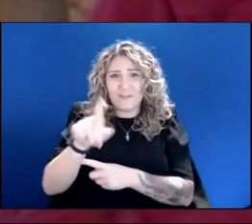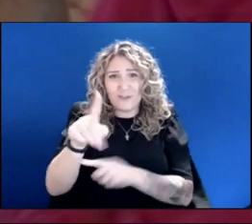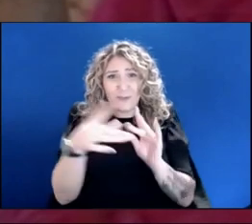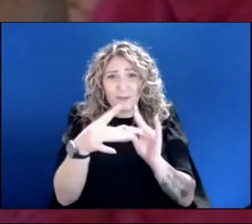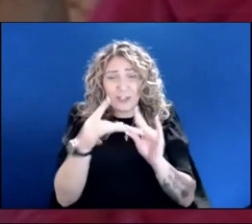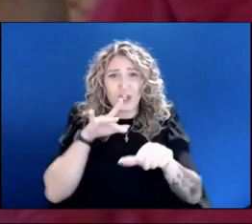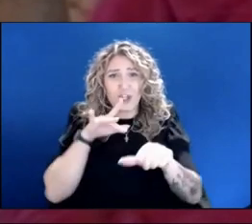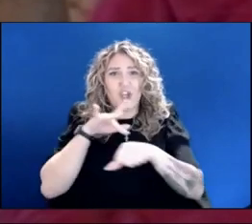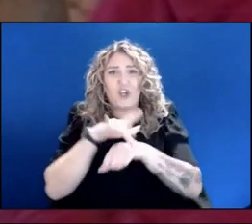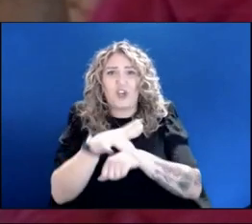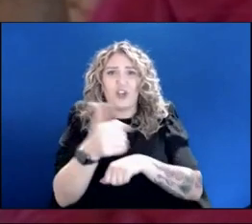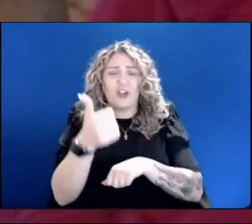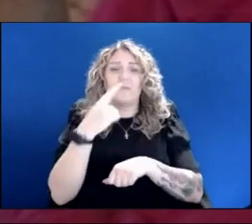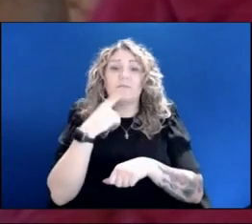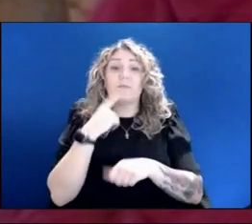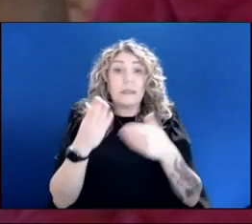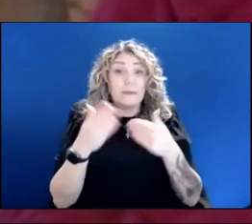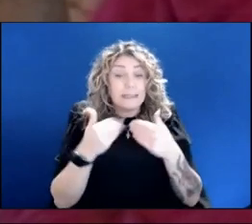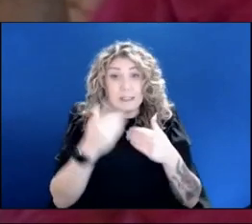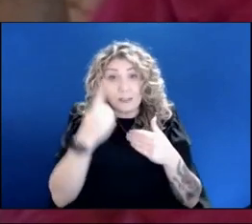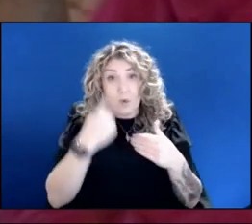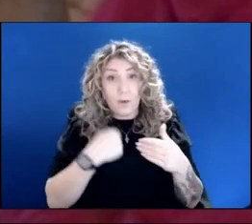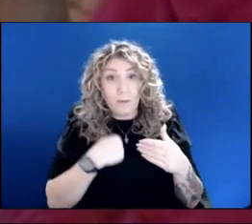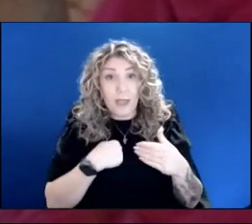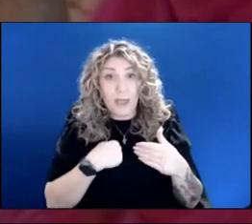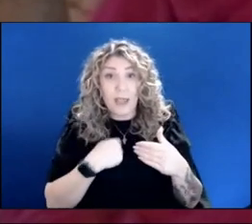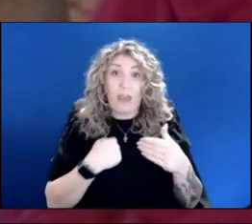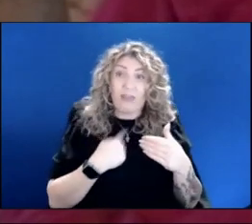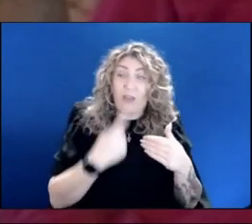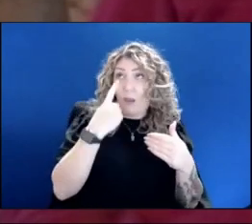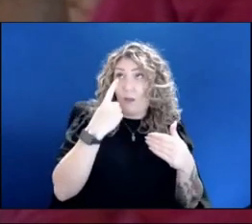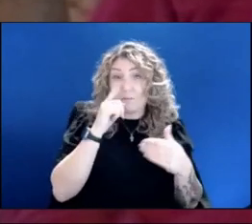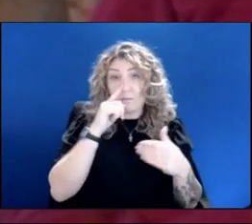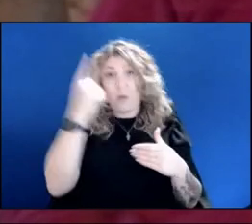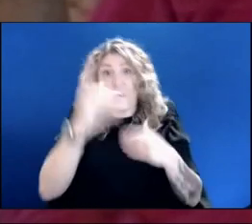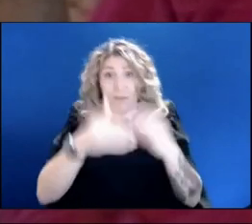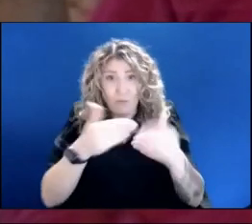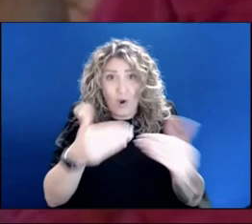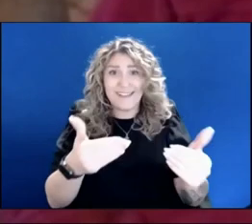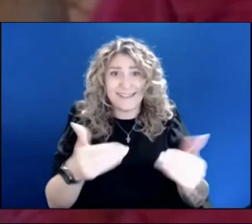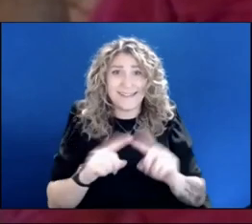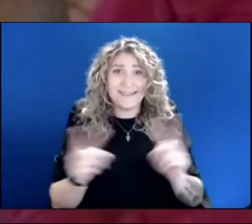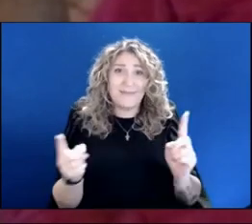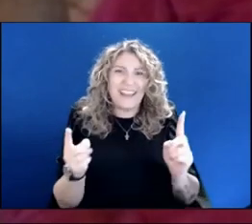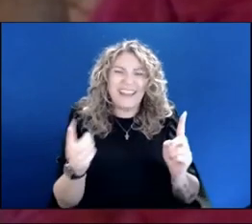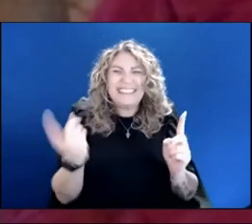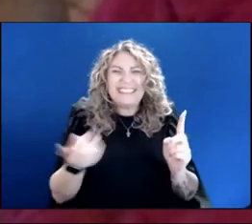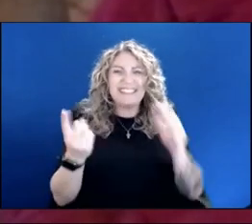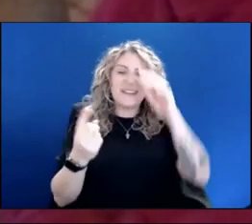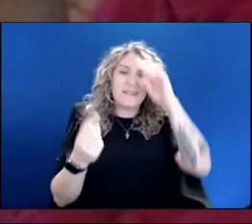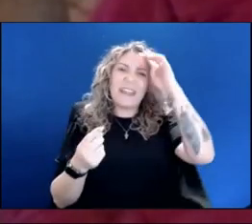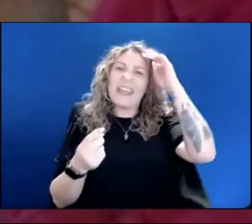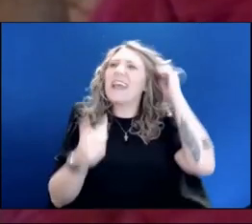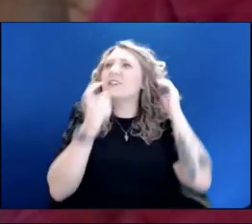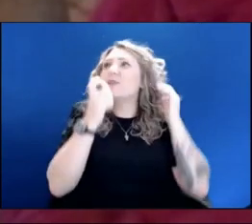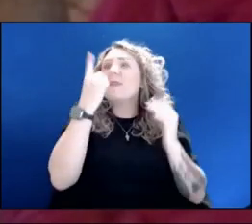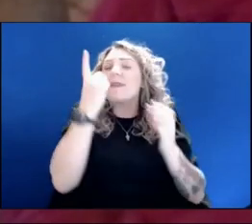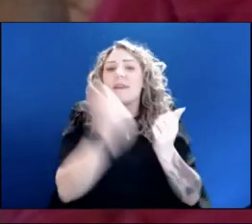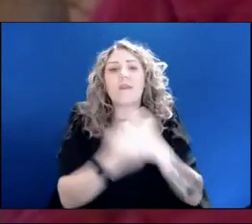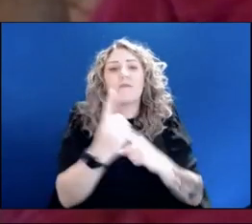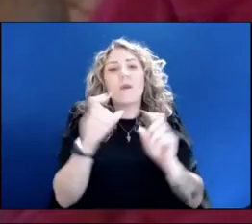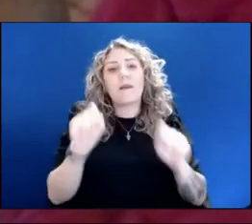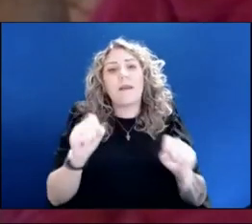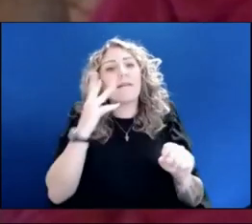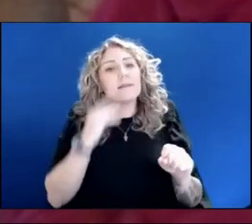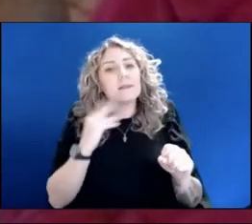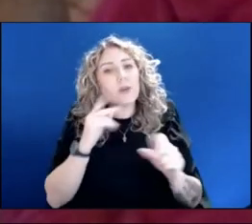of a very easy, and for me, I thought it was a very boring process, but that's just something that I don't think everyone gets to experience when they